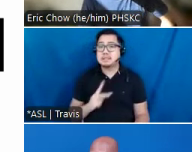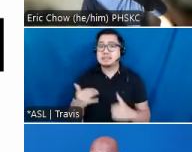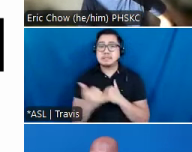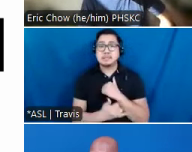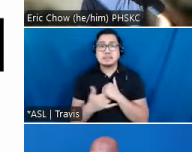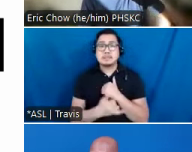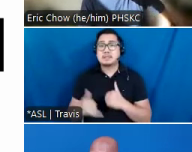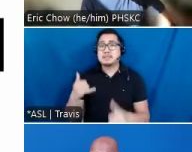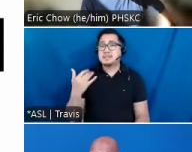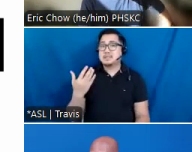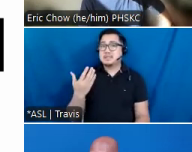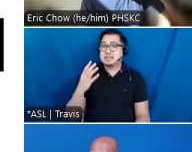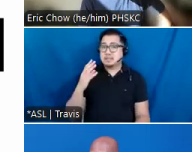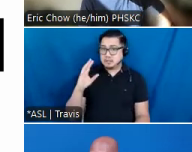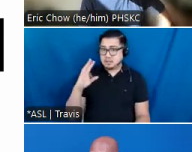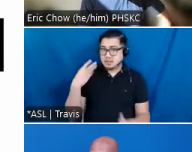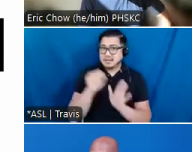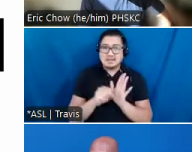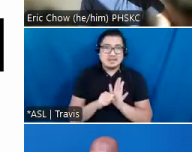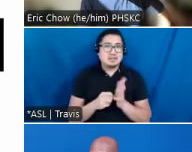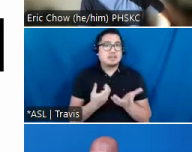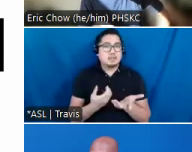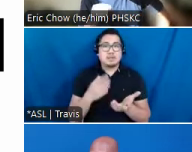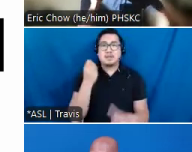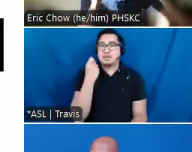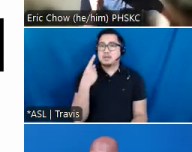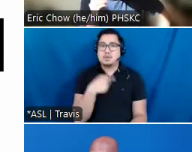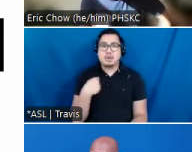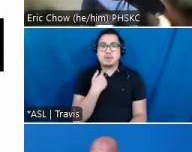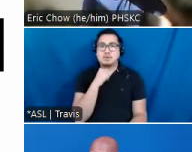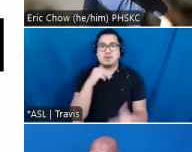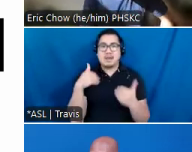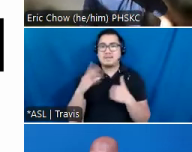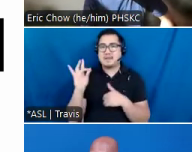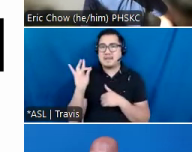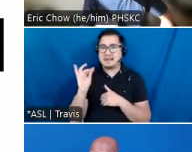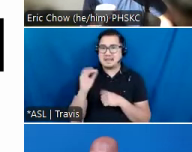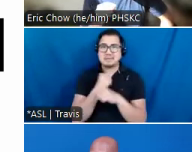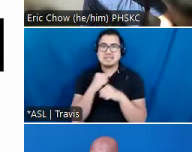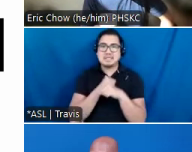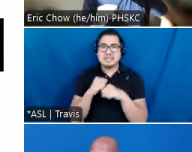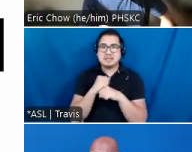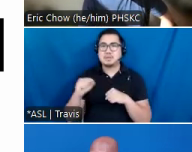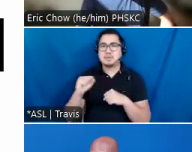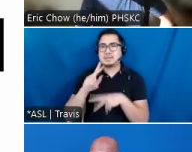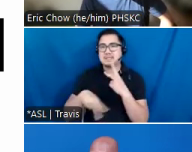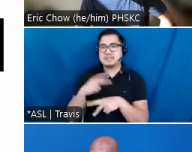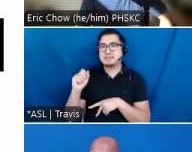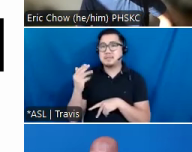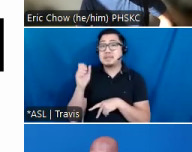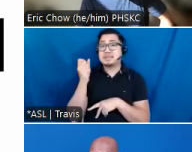is outside of the range of Aedes mosquito species. So this is the specific mosquito species that transmits